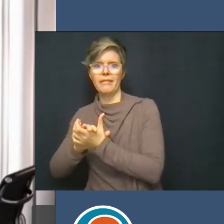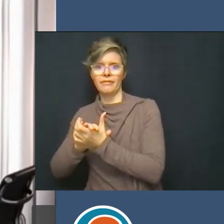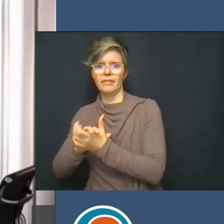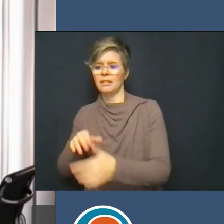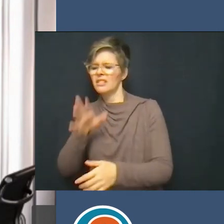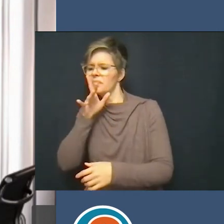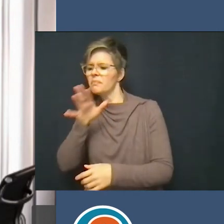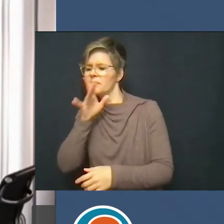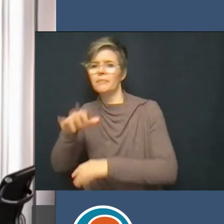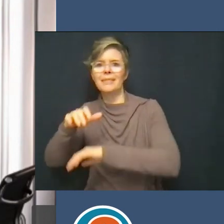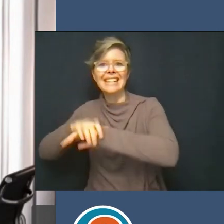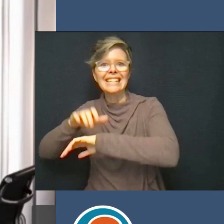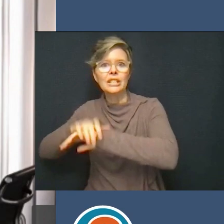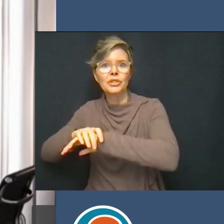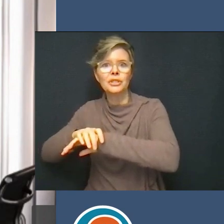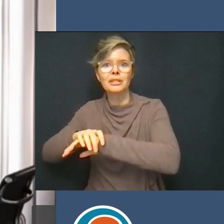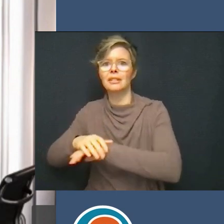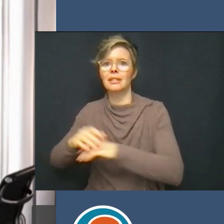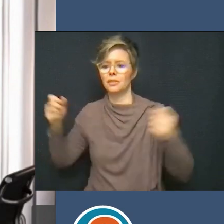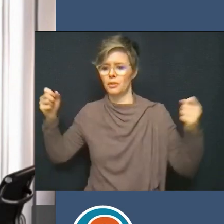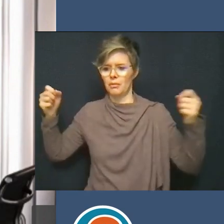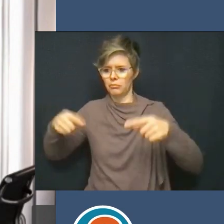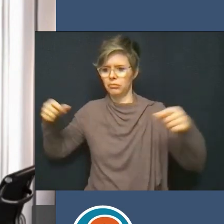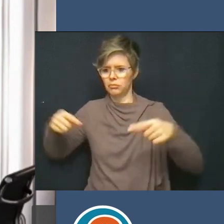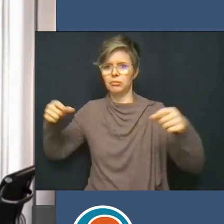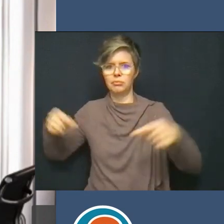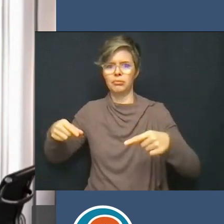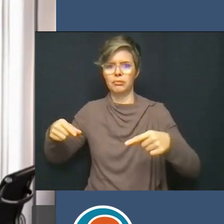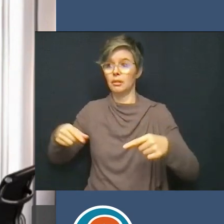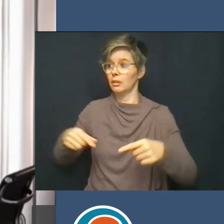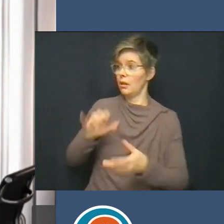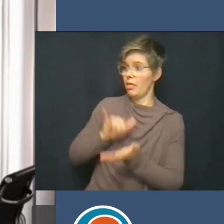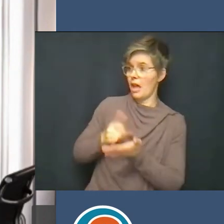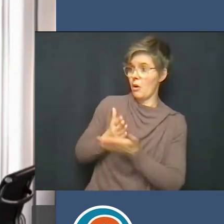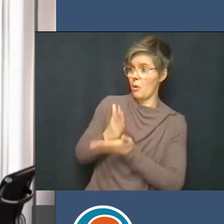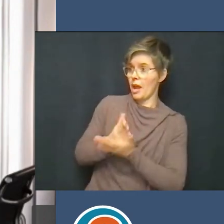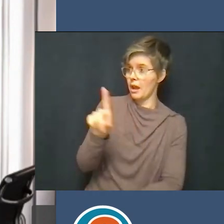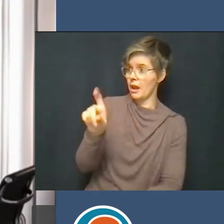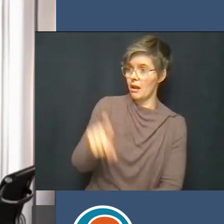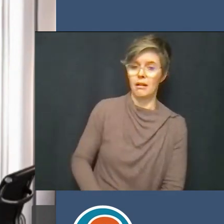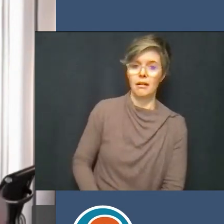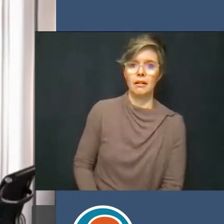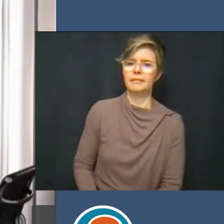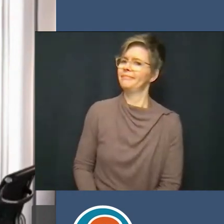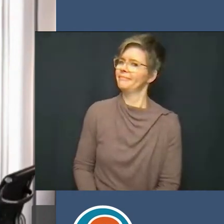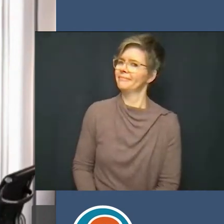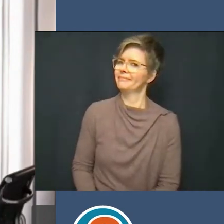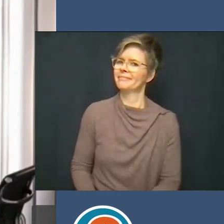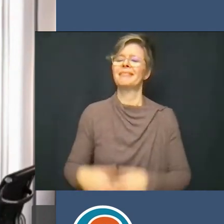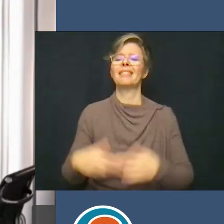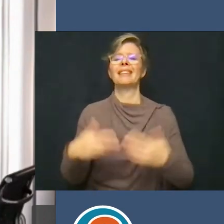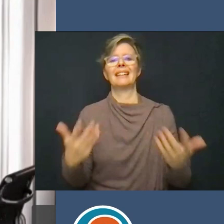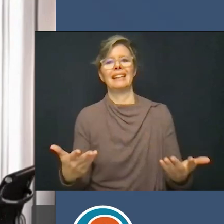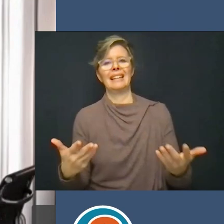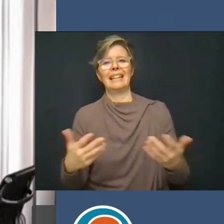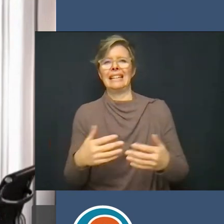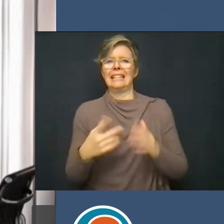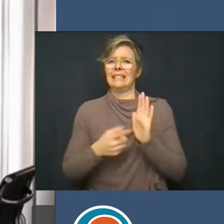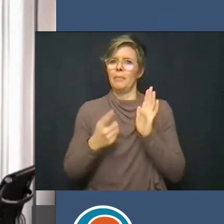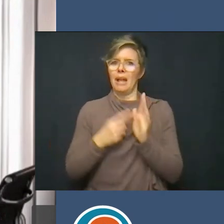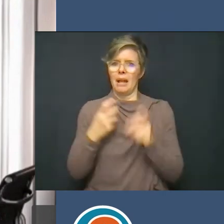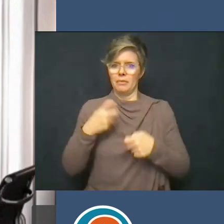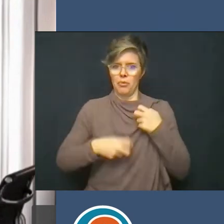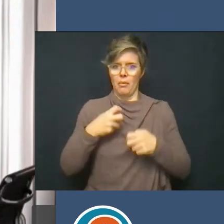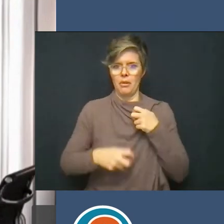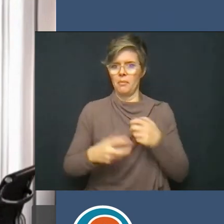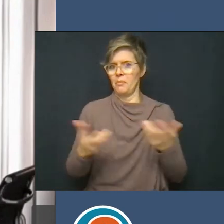hearing Spanish all the time. And the only issue with that approach, whether a kid's typically developing or has language impairment,